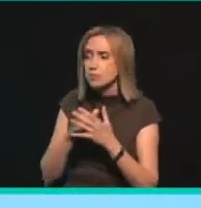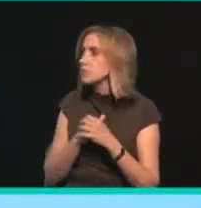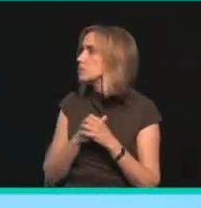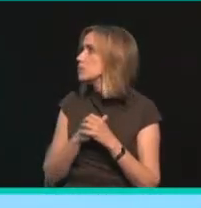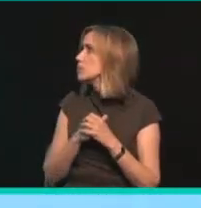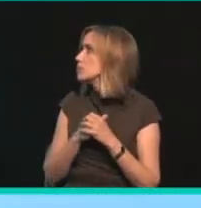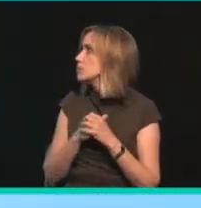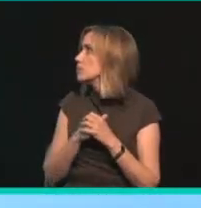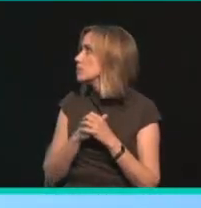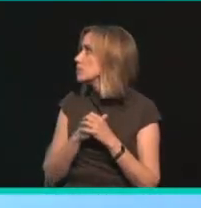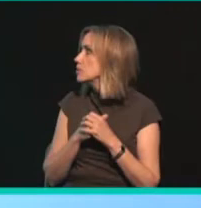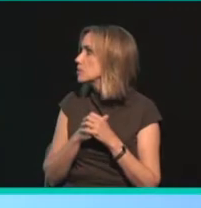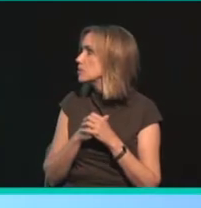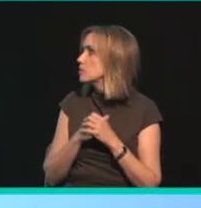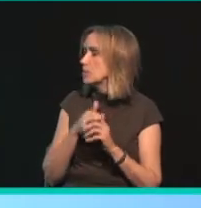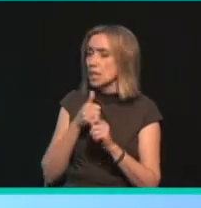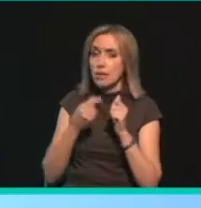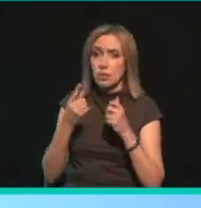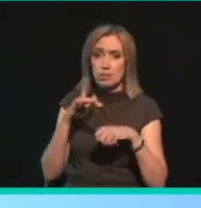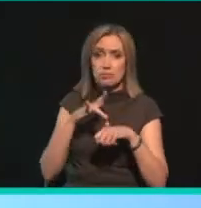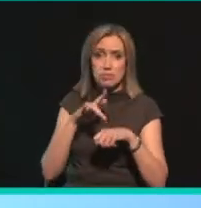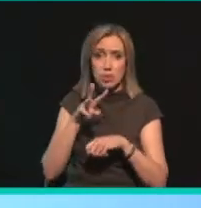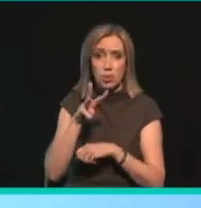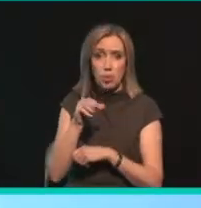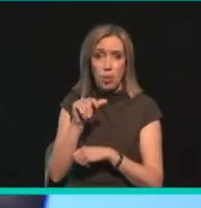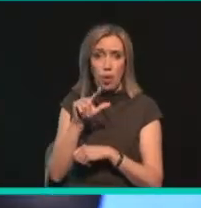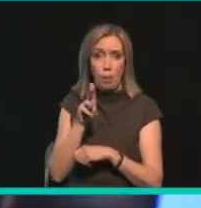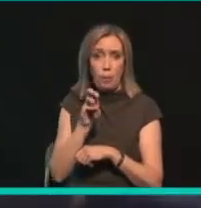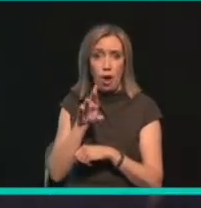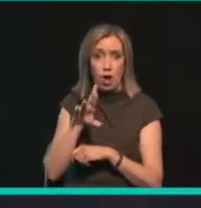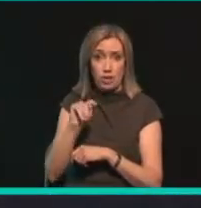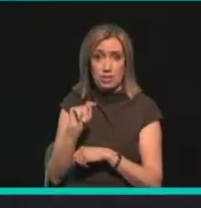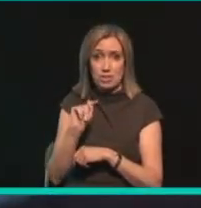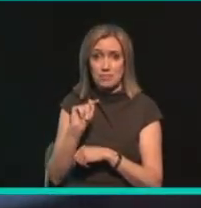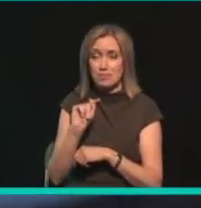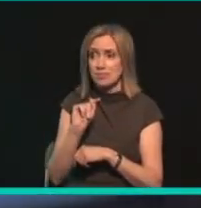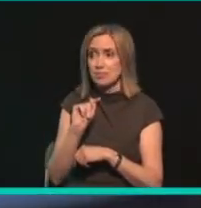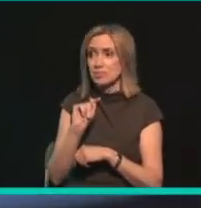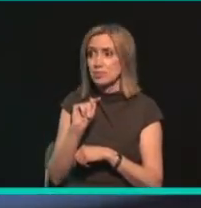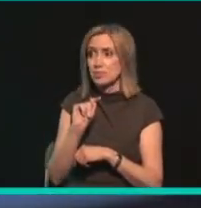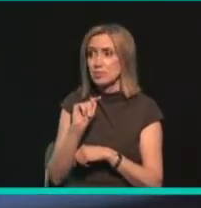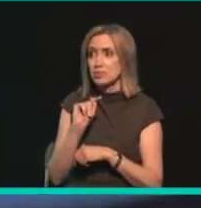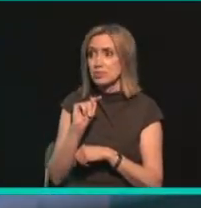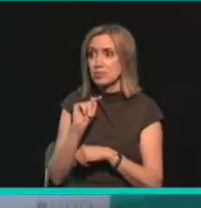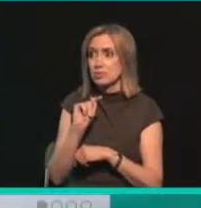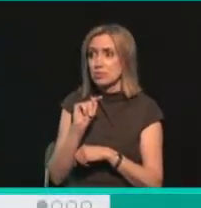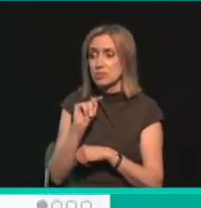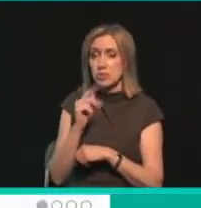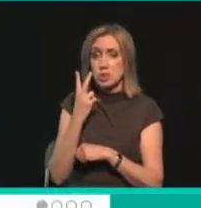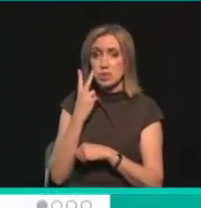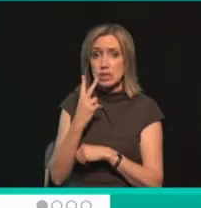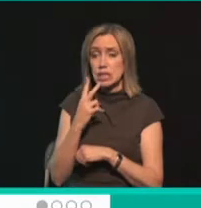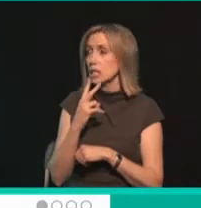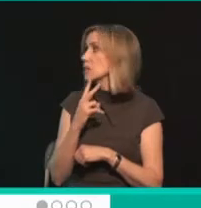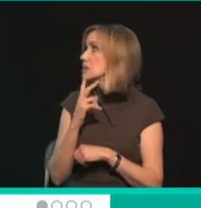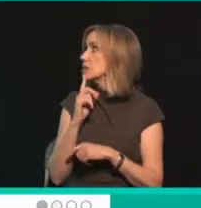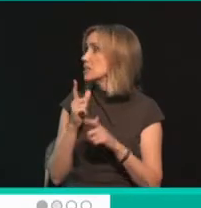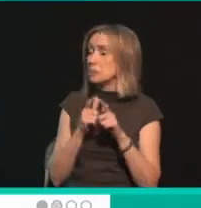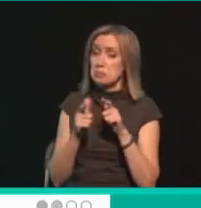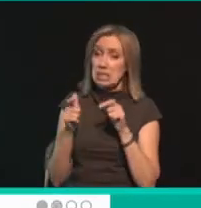Walmart. Everyone's heard of Walmart, right? Okay, so what we can see here is it's the biggest